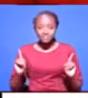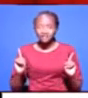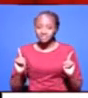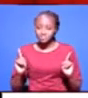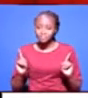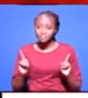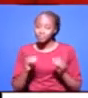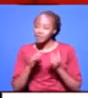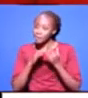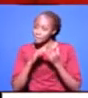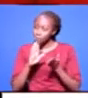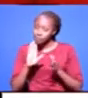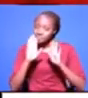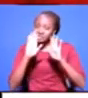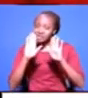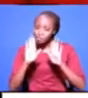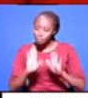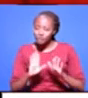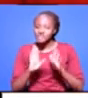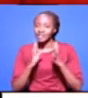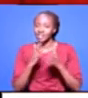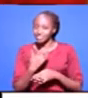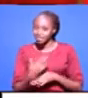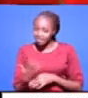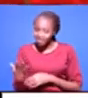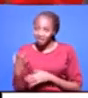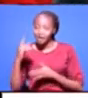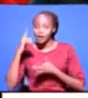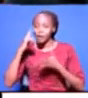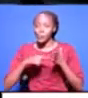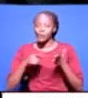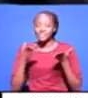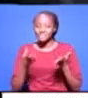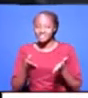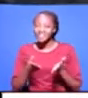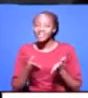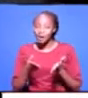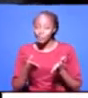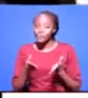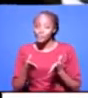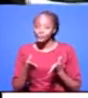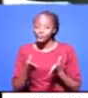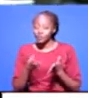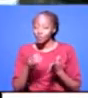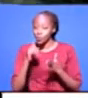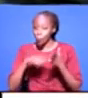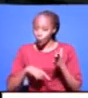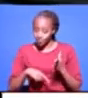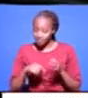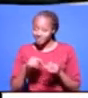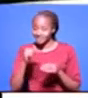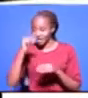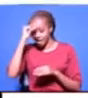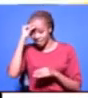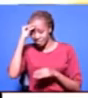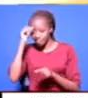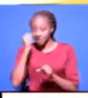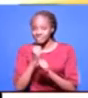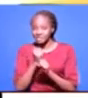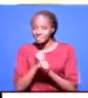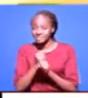most important thing, and what we appreciate, is what the government now has done right. to take up this issue